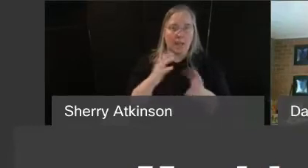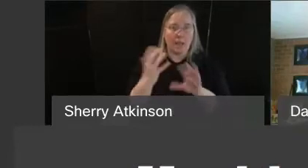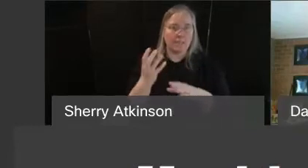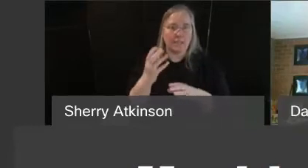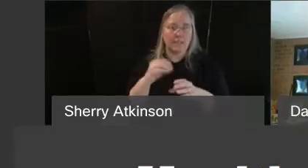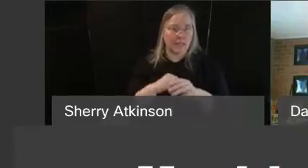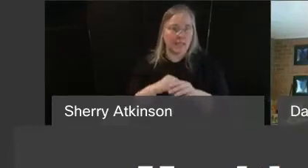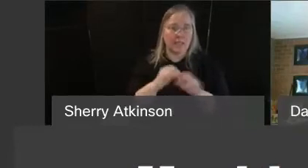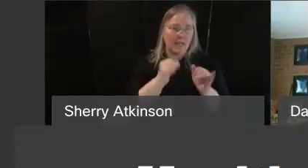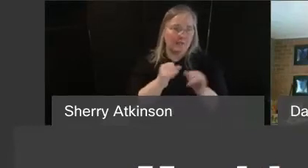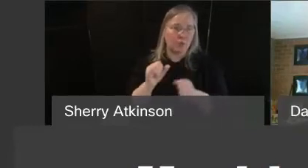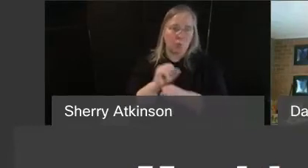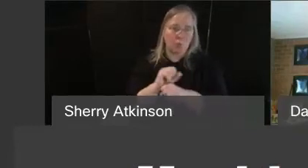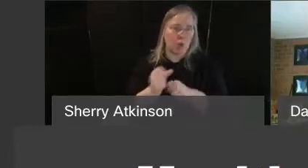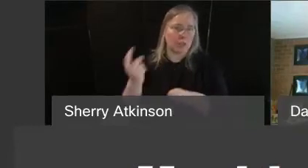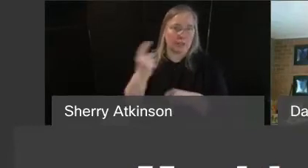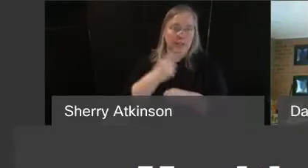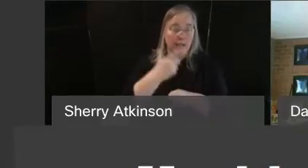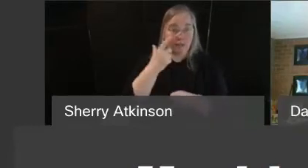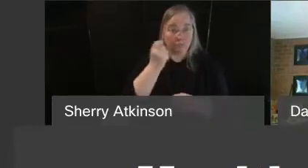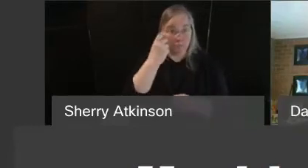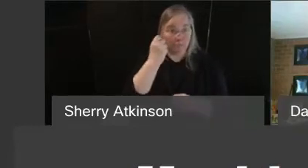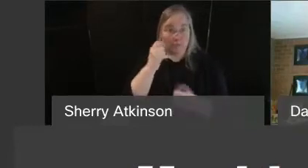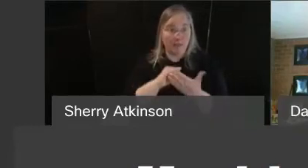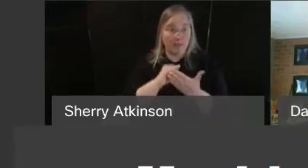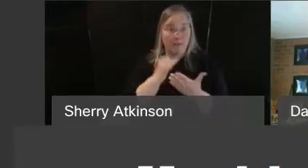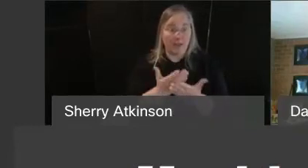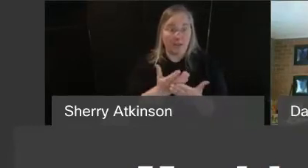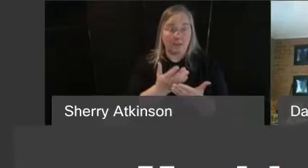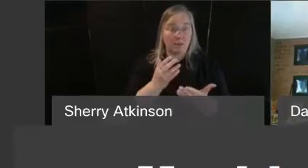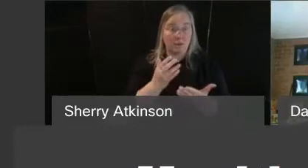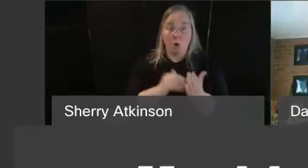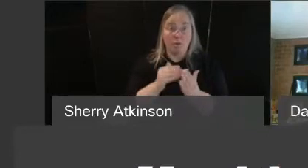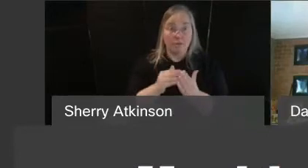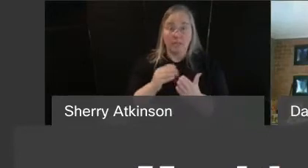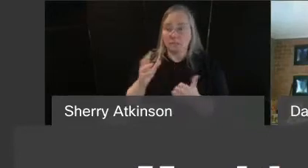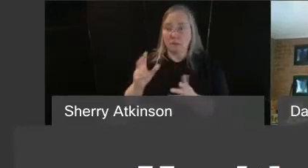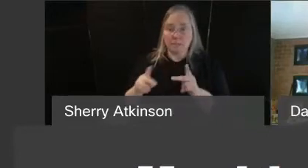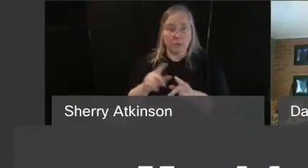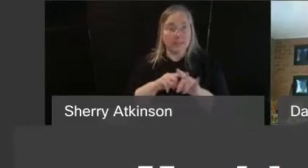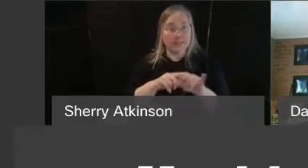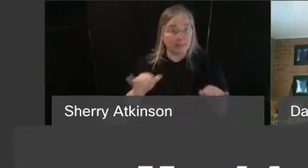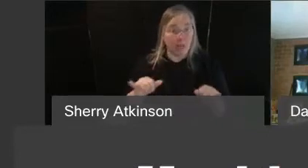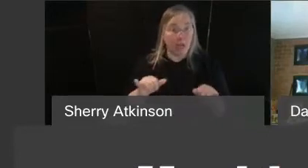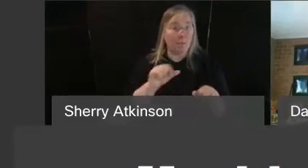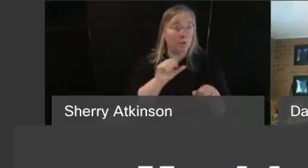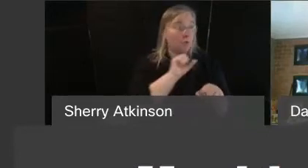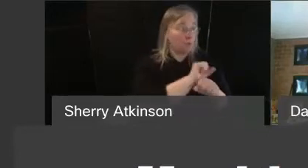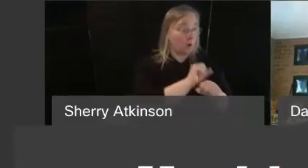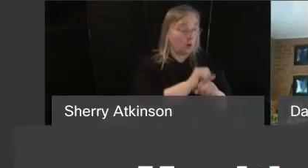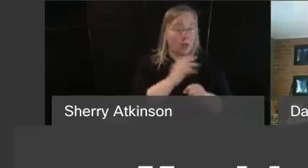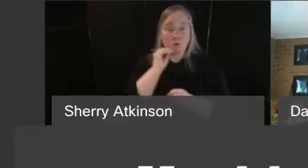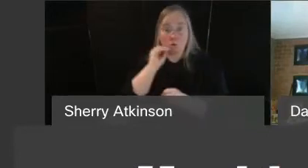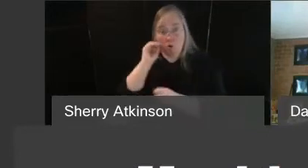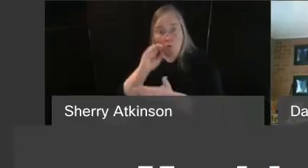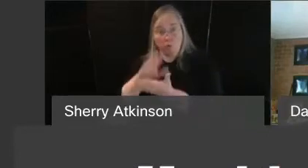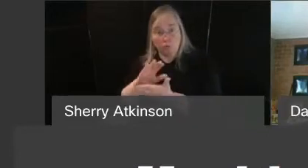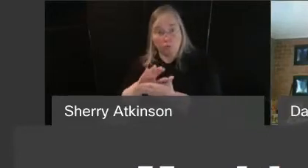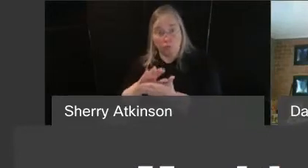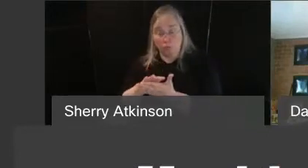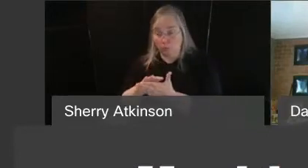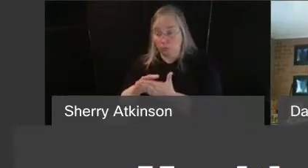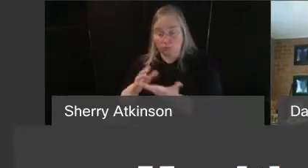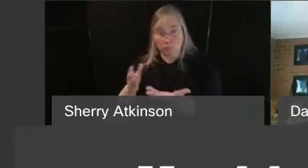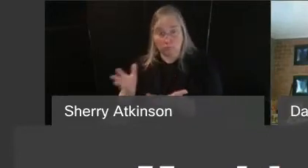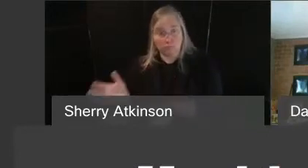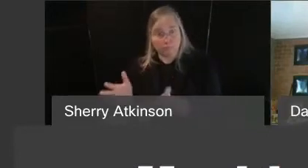workday, given the fact that they were oftentimes, homeschooling their kids as well as trying to do their jobs. And without having internet, it proved